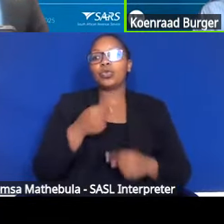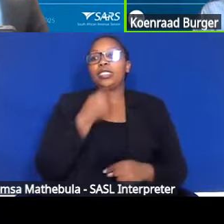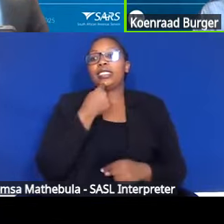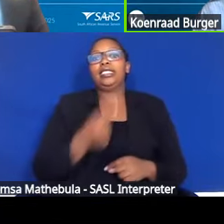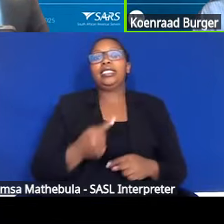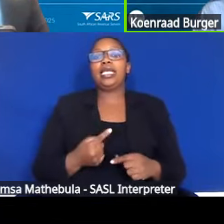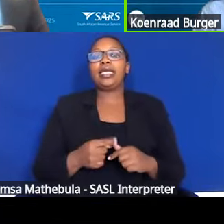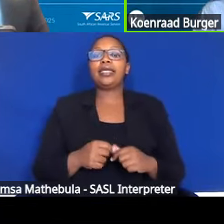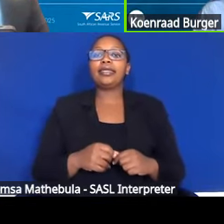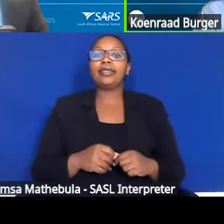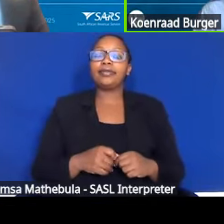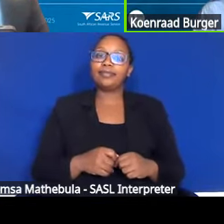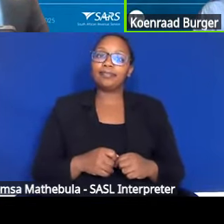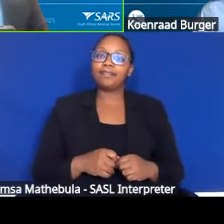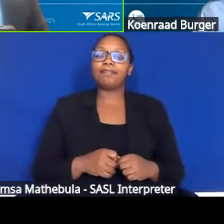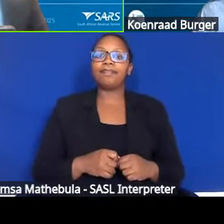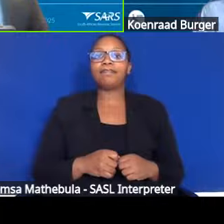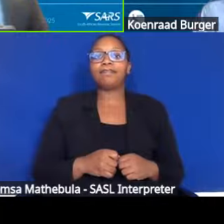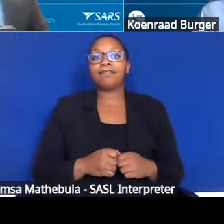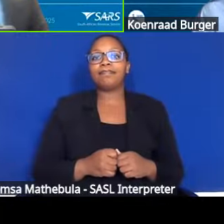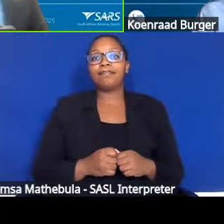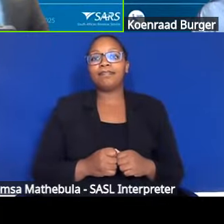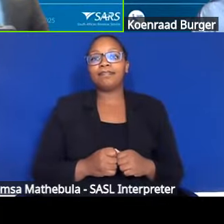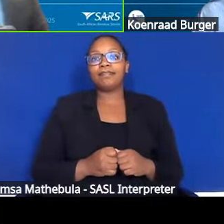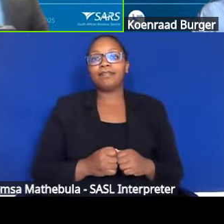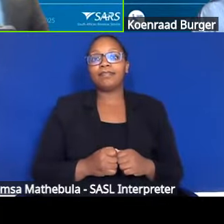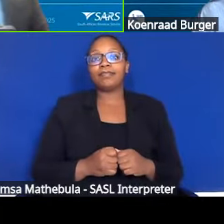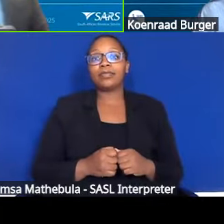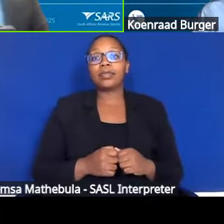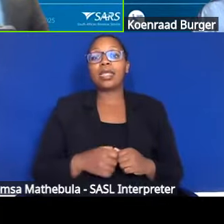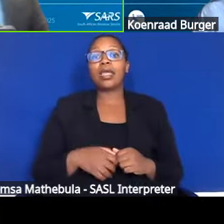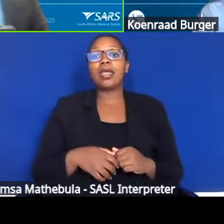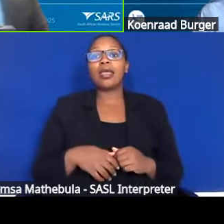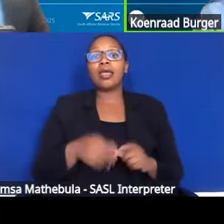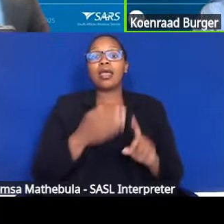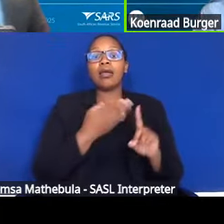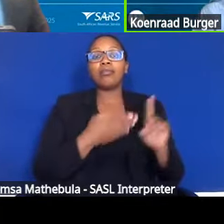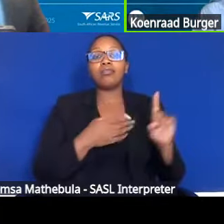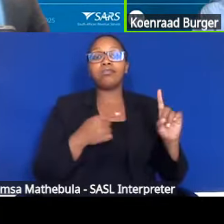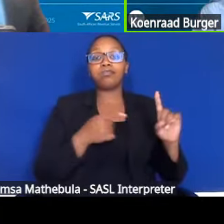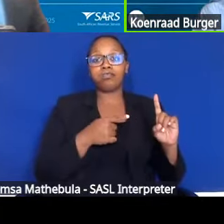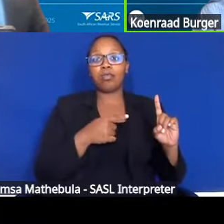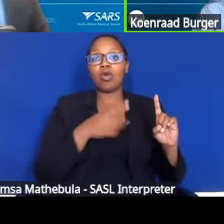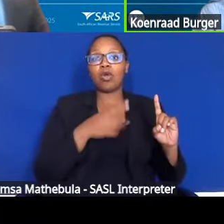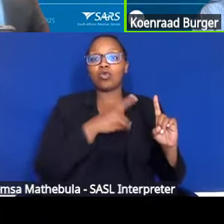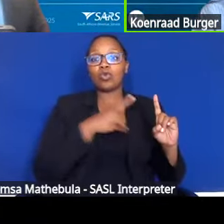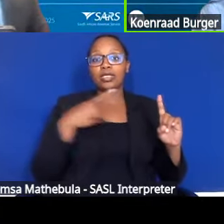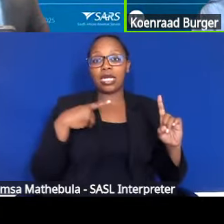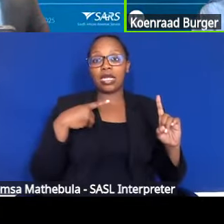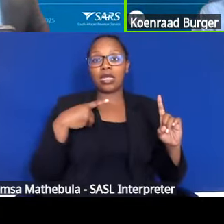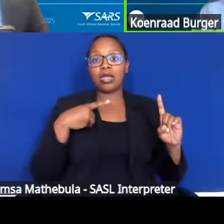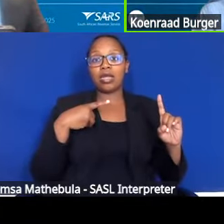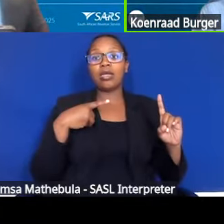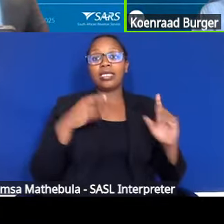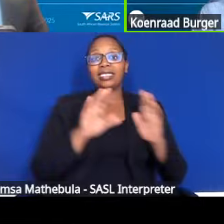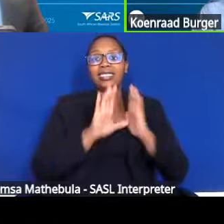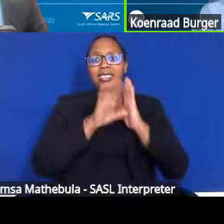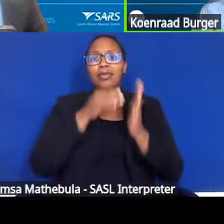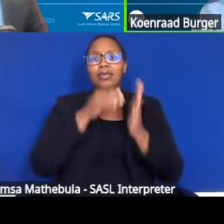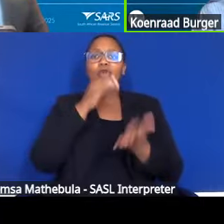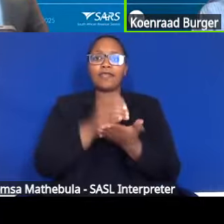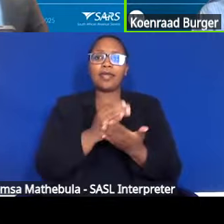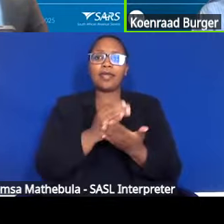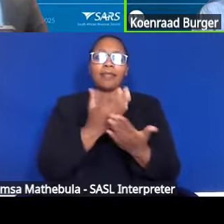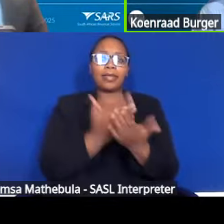that a GP can confirm a disability, but